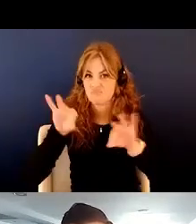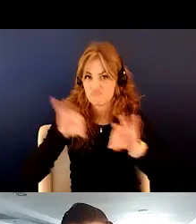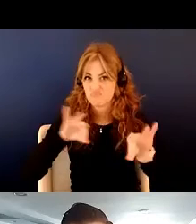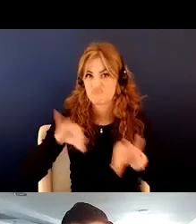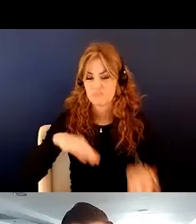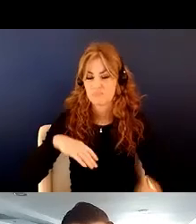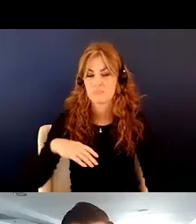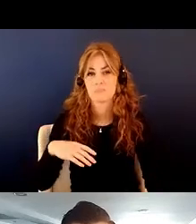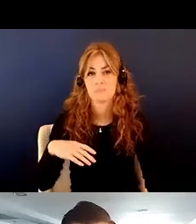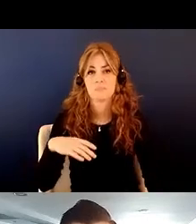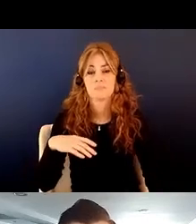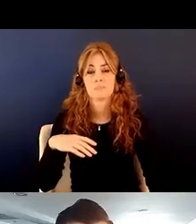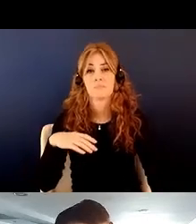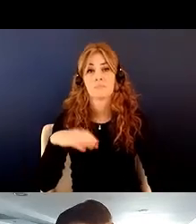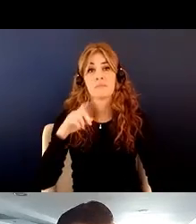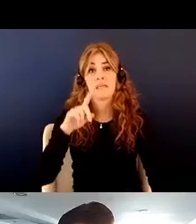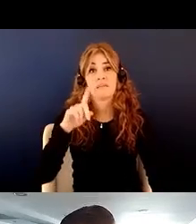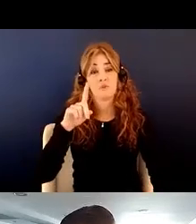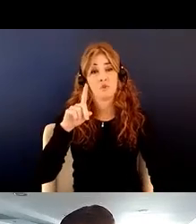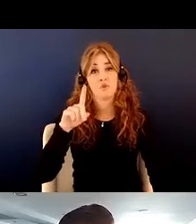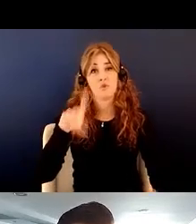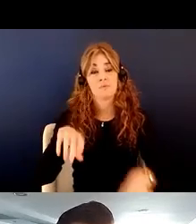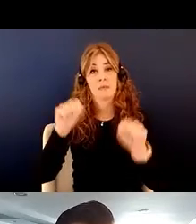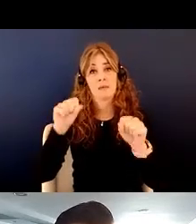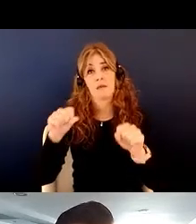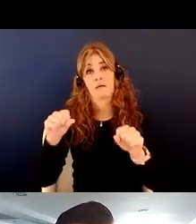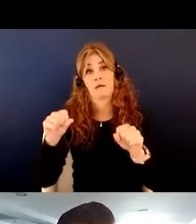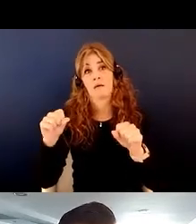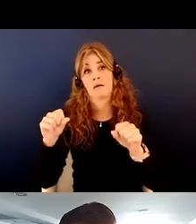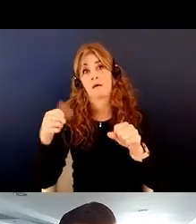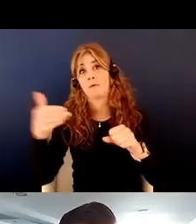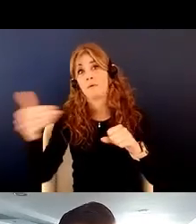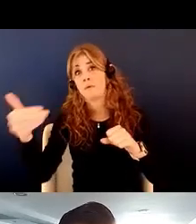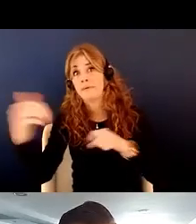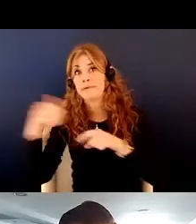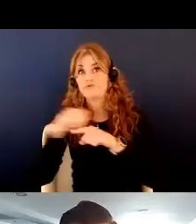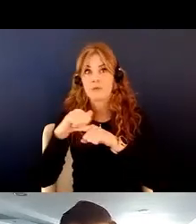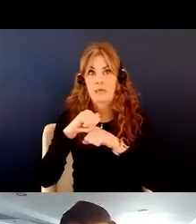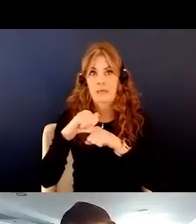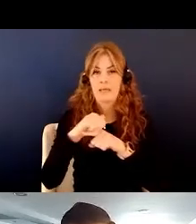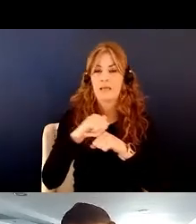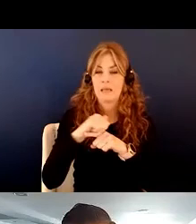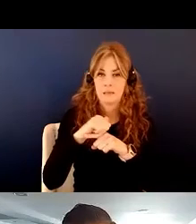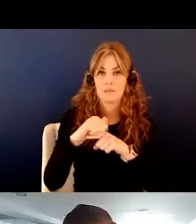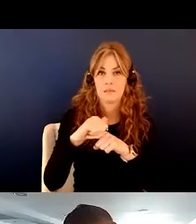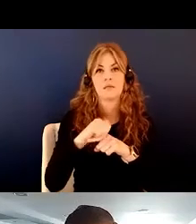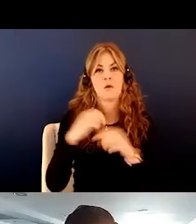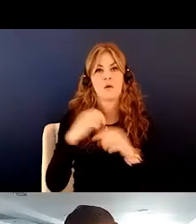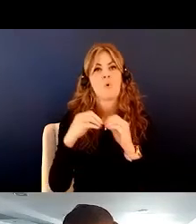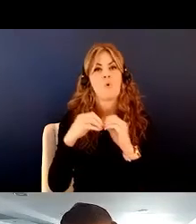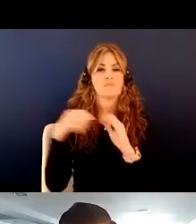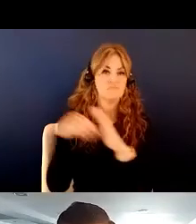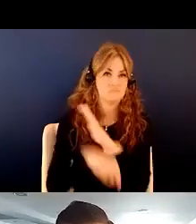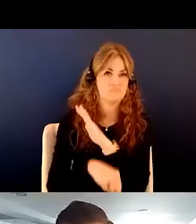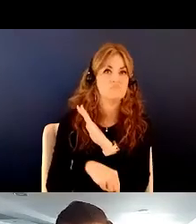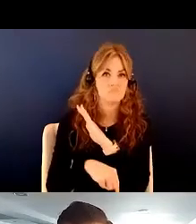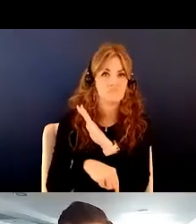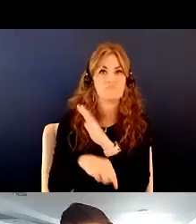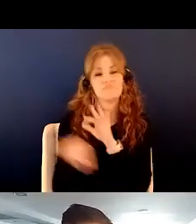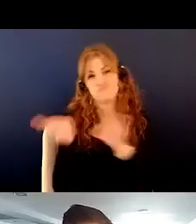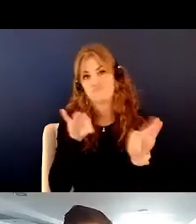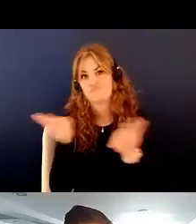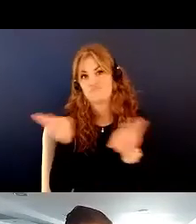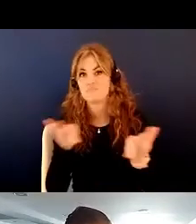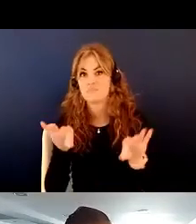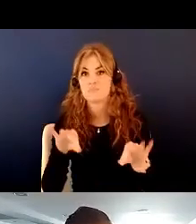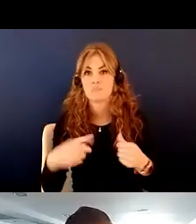if you come to one of our additional trainings, we'll take a deeper dive into these. The first